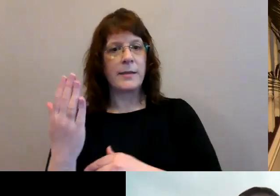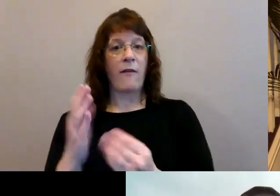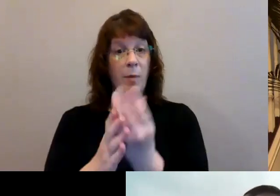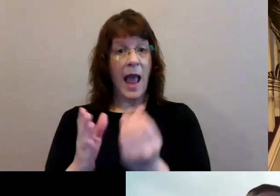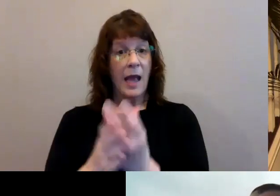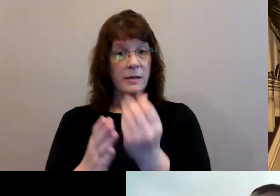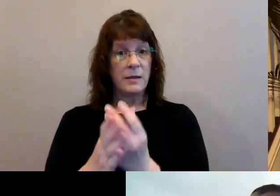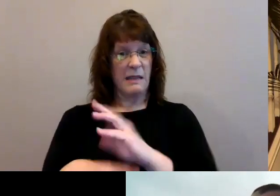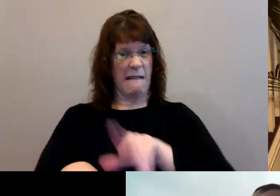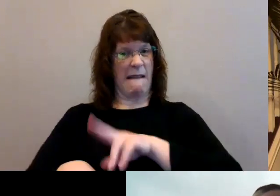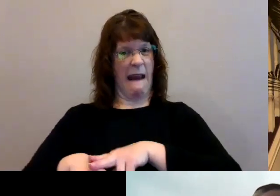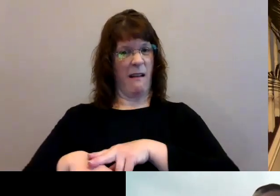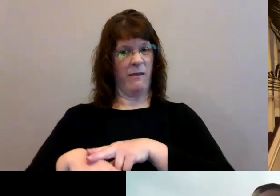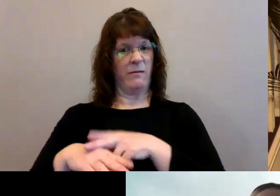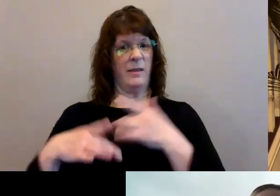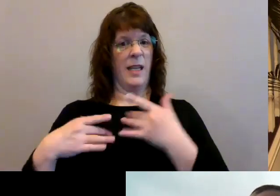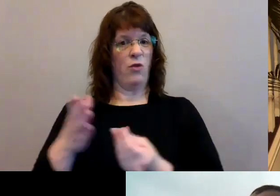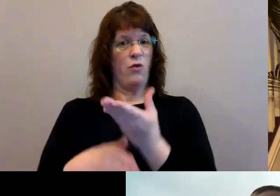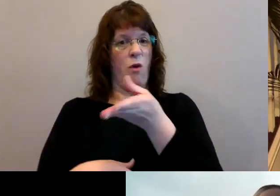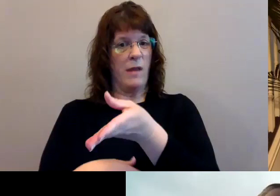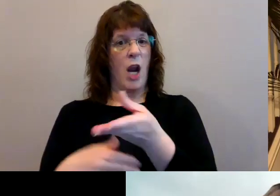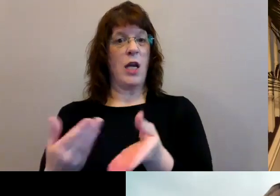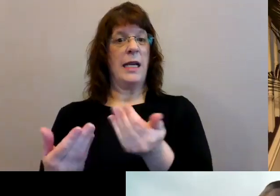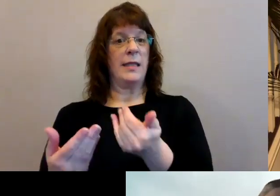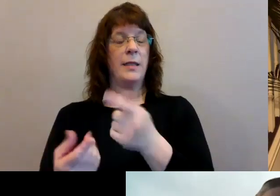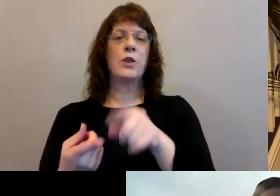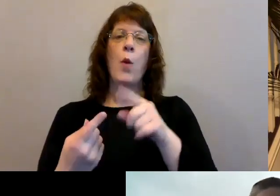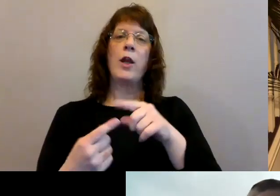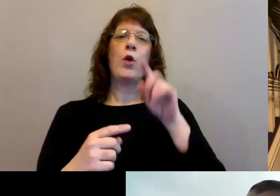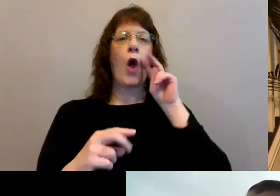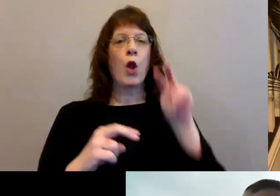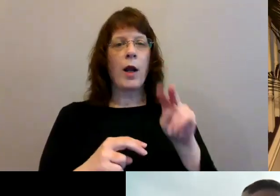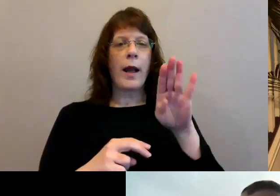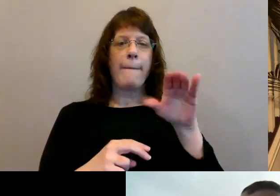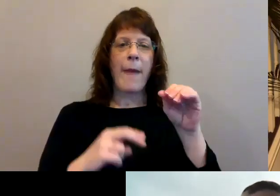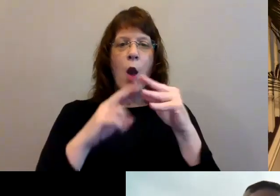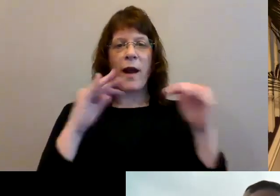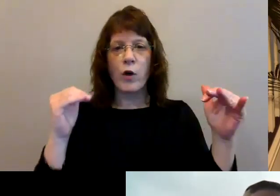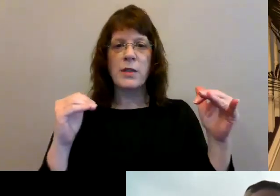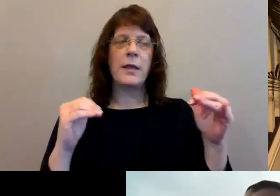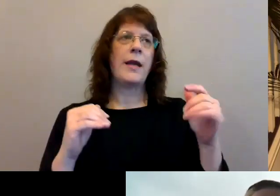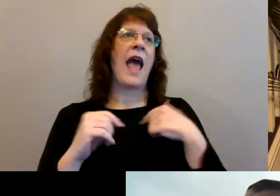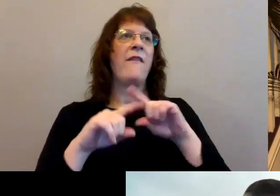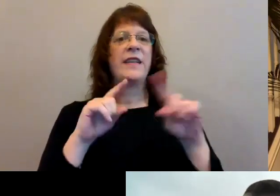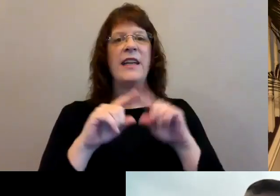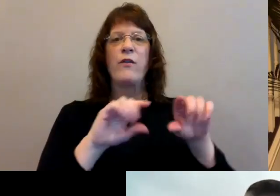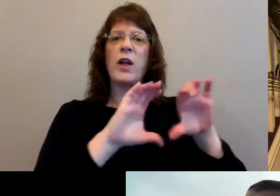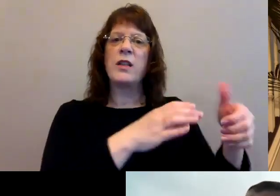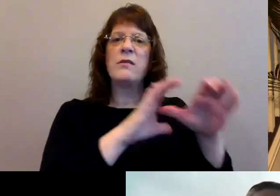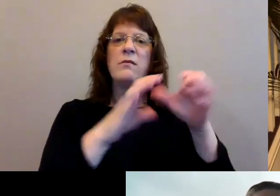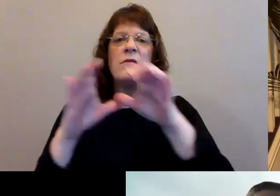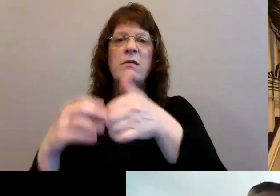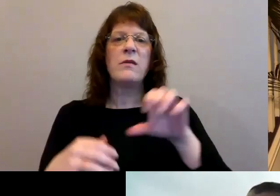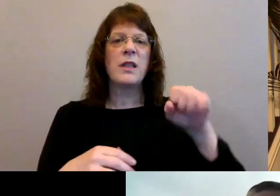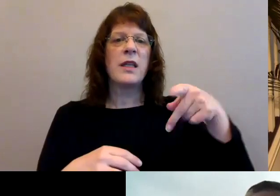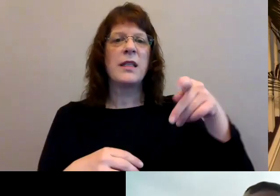endemic or native in the area. And so when you look at biodiversity, you have always species that are from the area